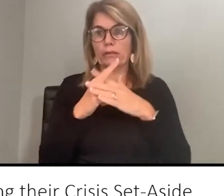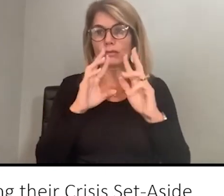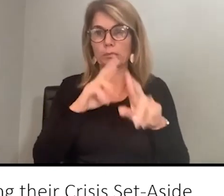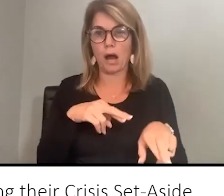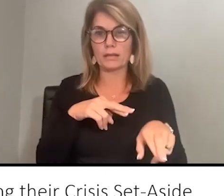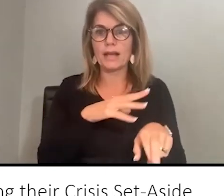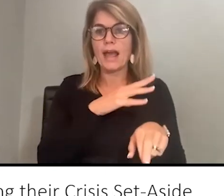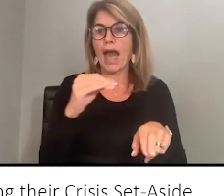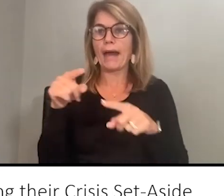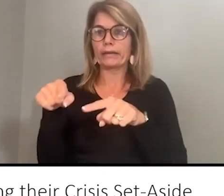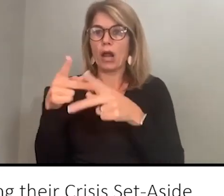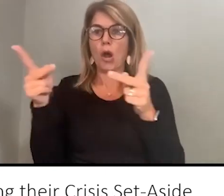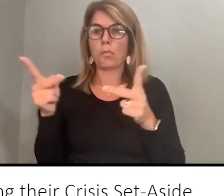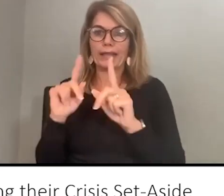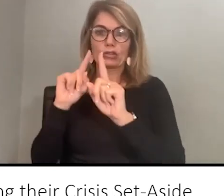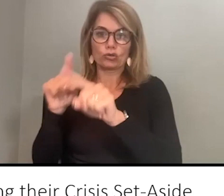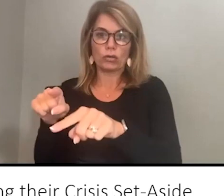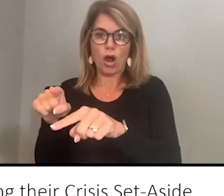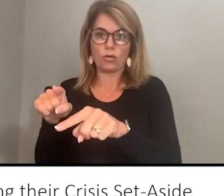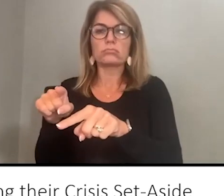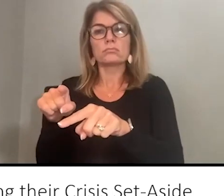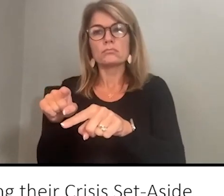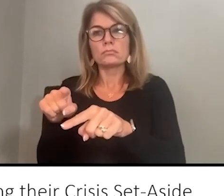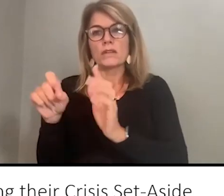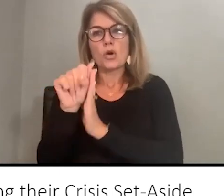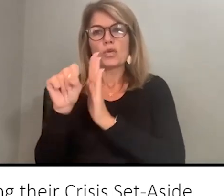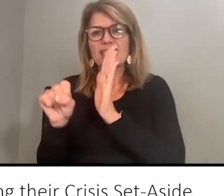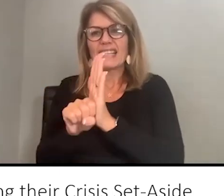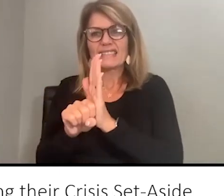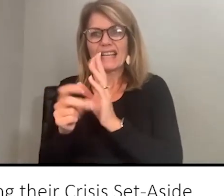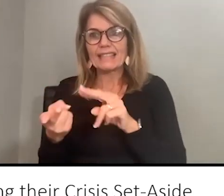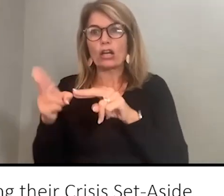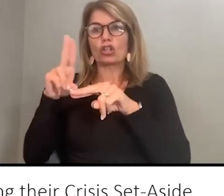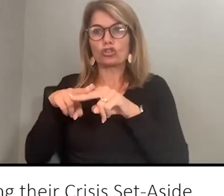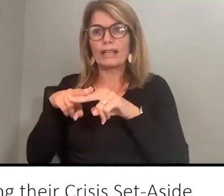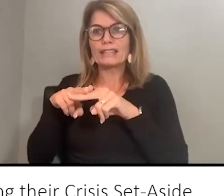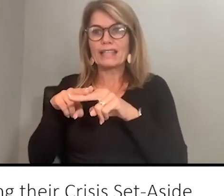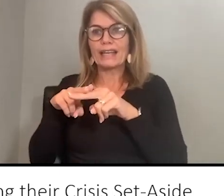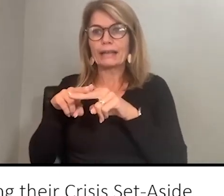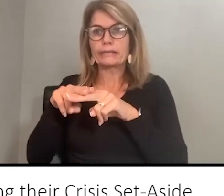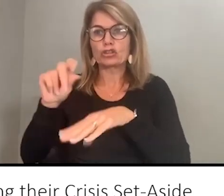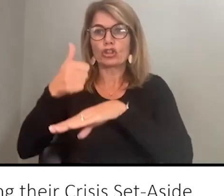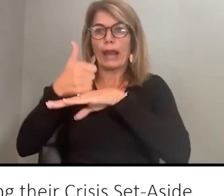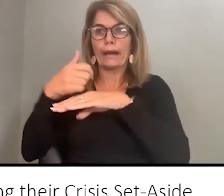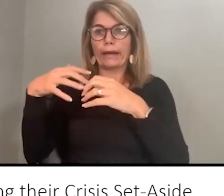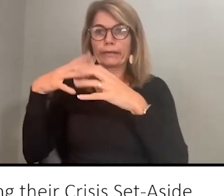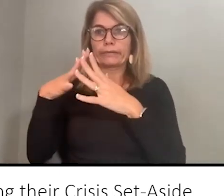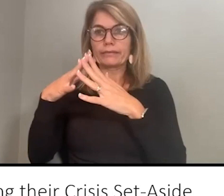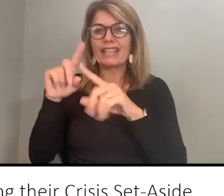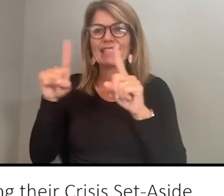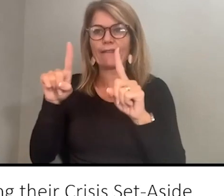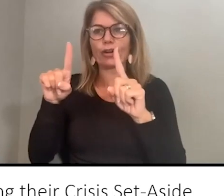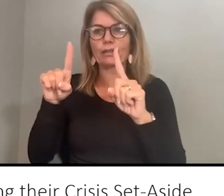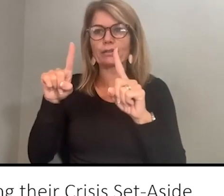to go. And we are, increasingly seeing states interested in forming community alternatives to